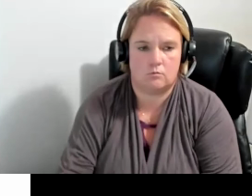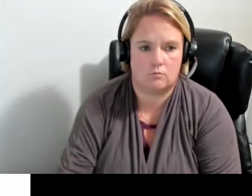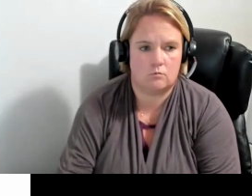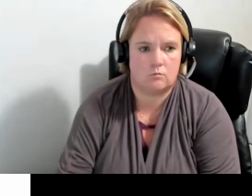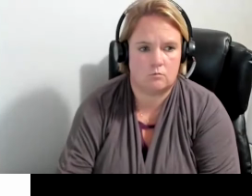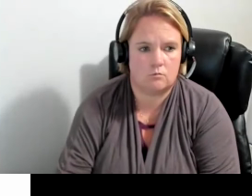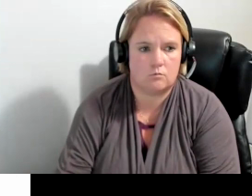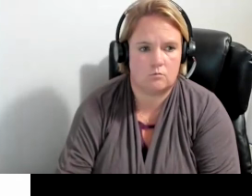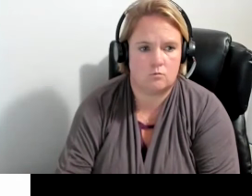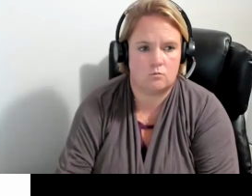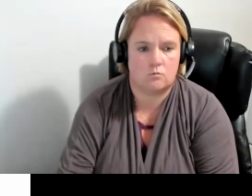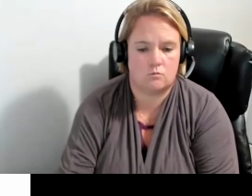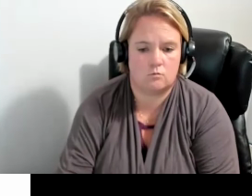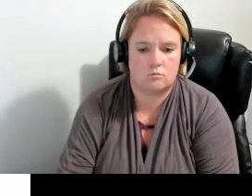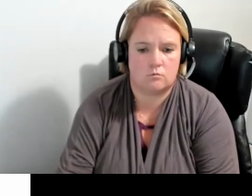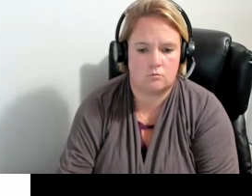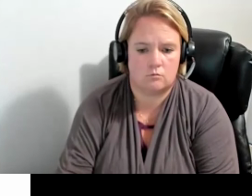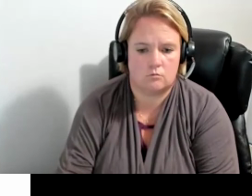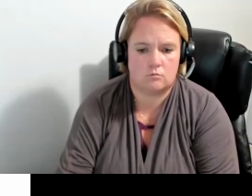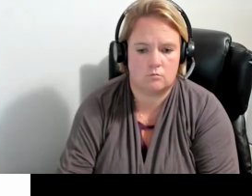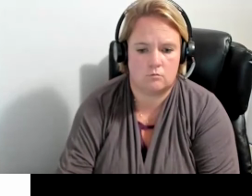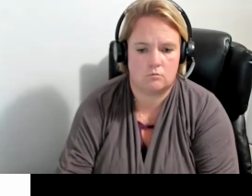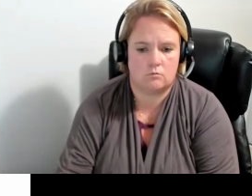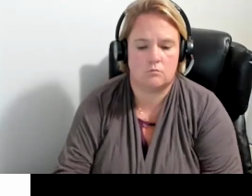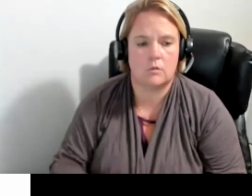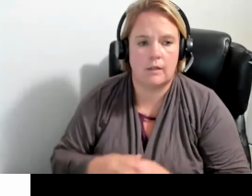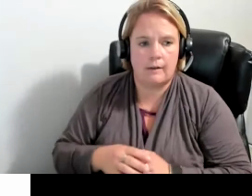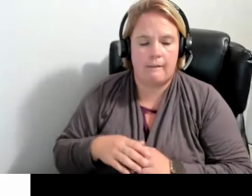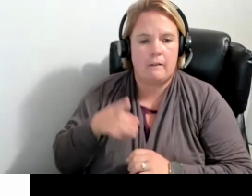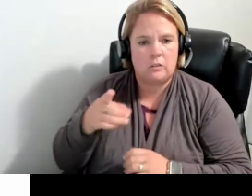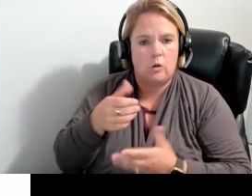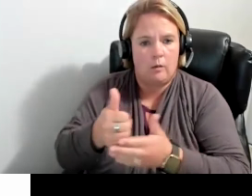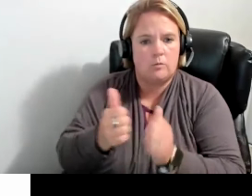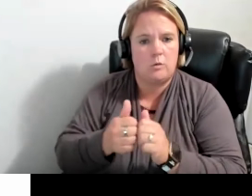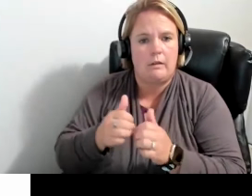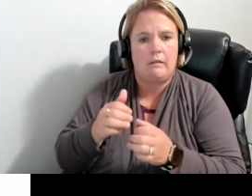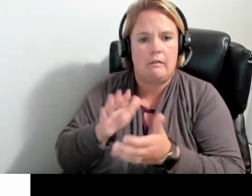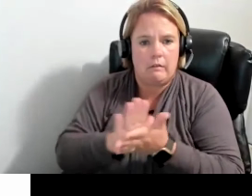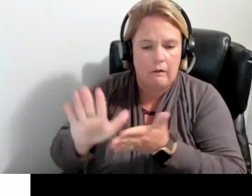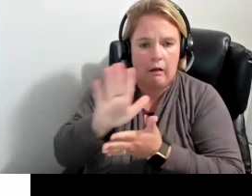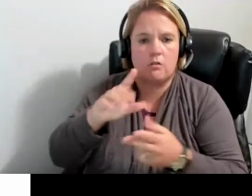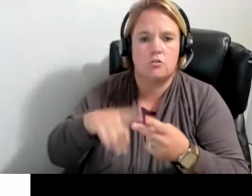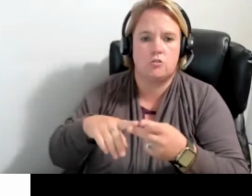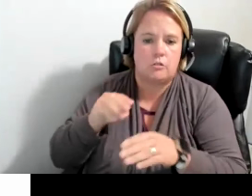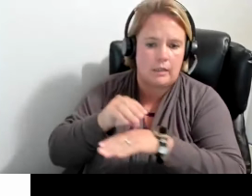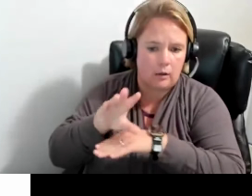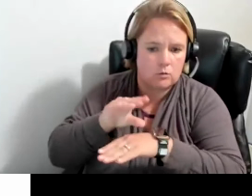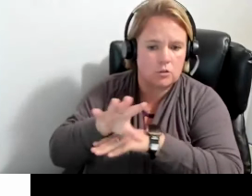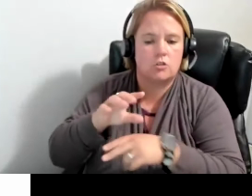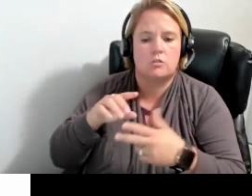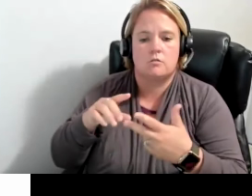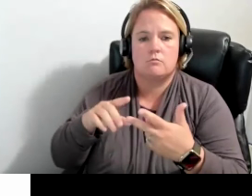in that community with other local organizations, with the schools, with the colleges, with the counselors. So we have